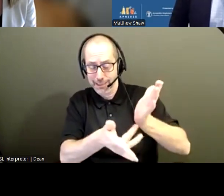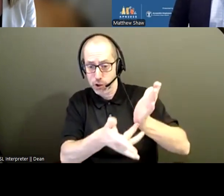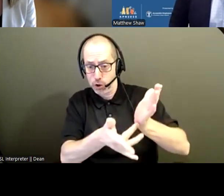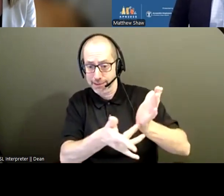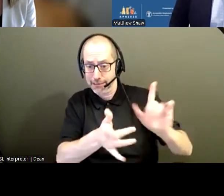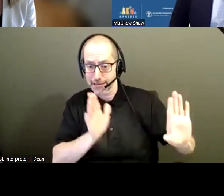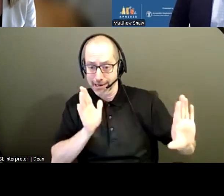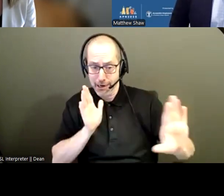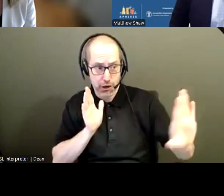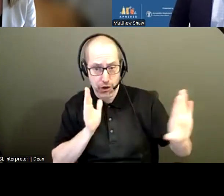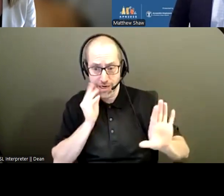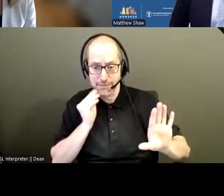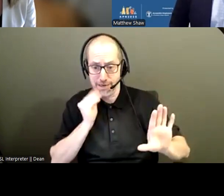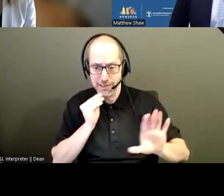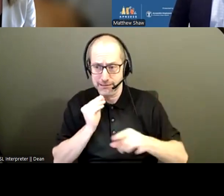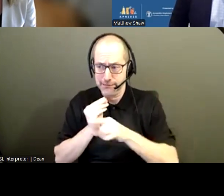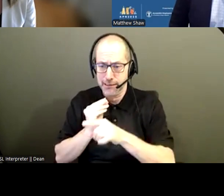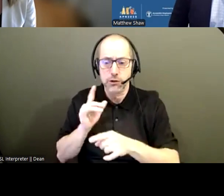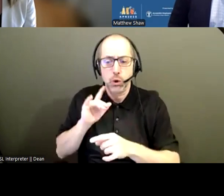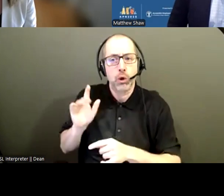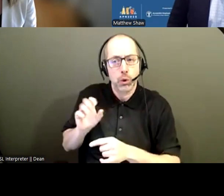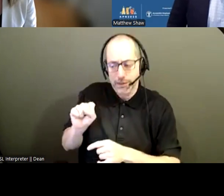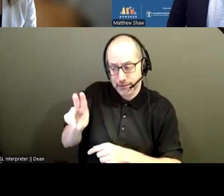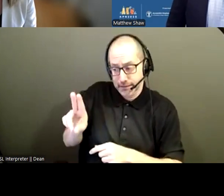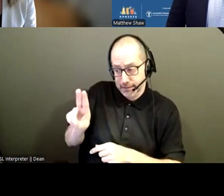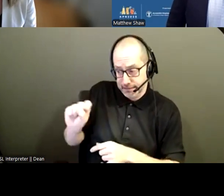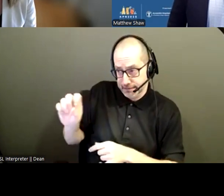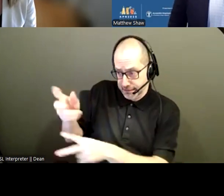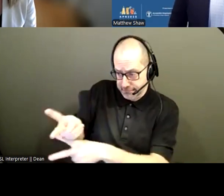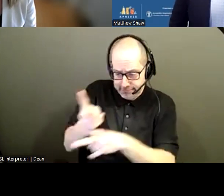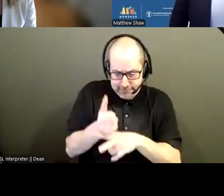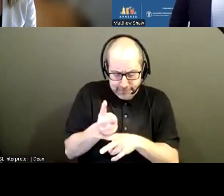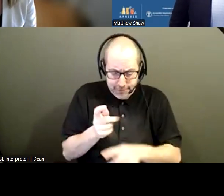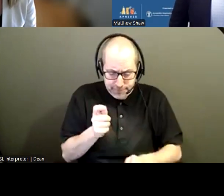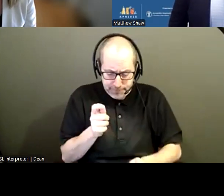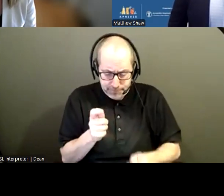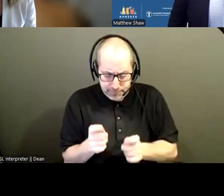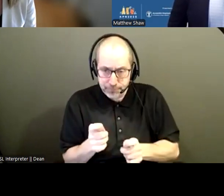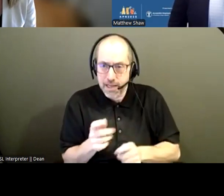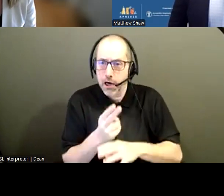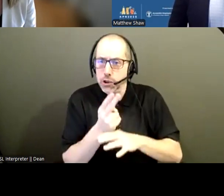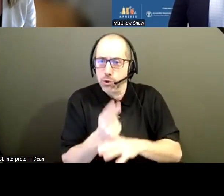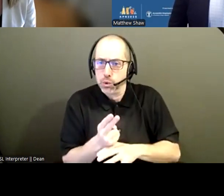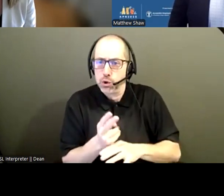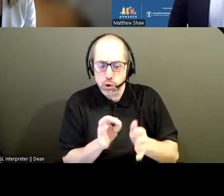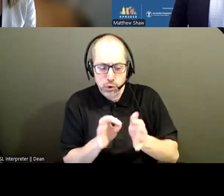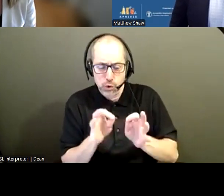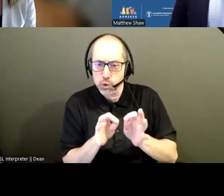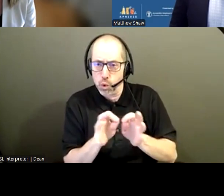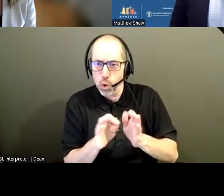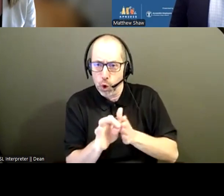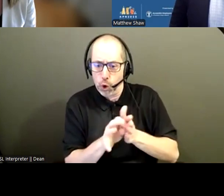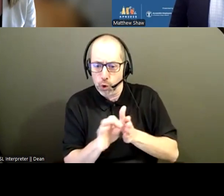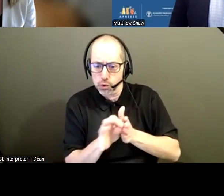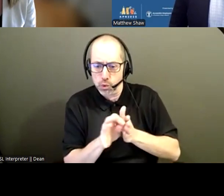up with an adapted SUS, which is our accessible usability scale score. And what that allows folks to do